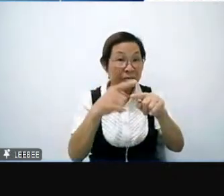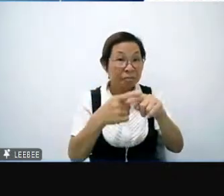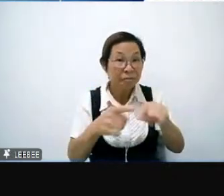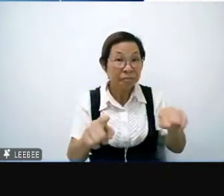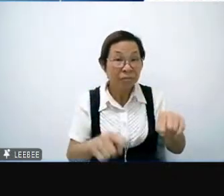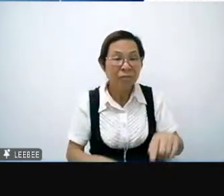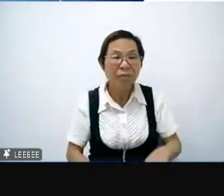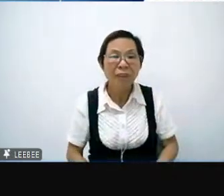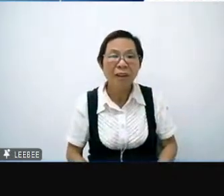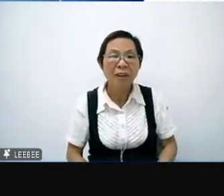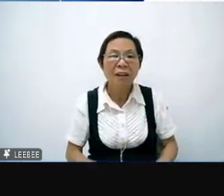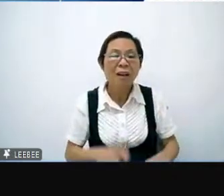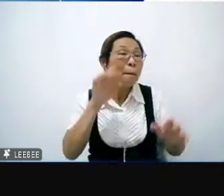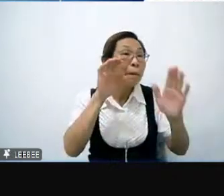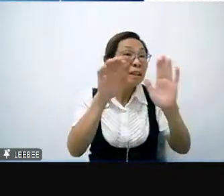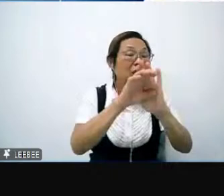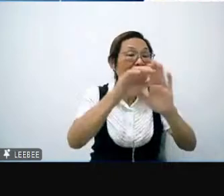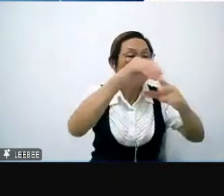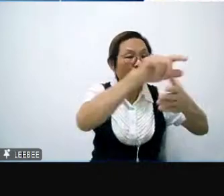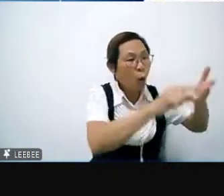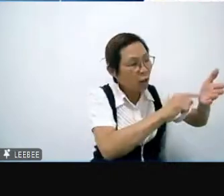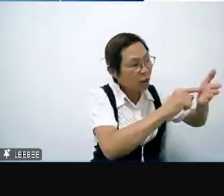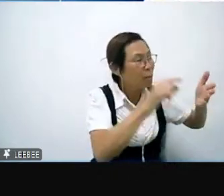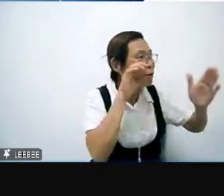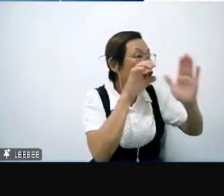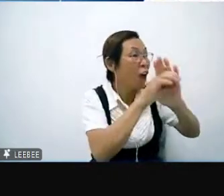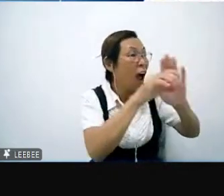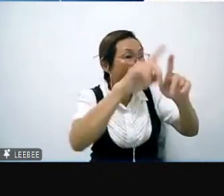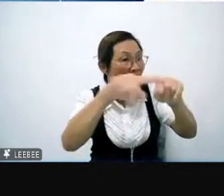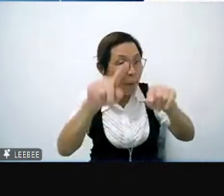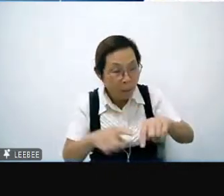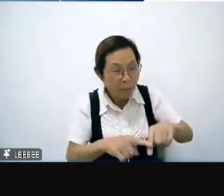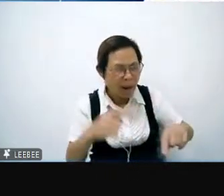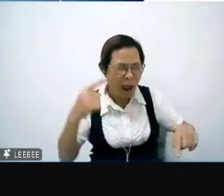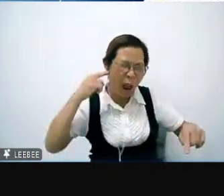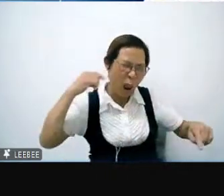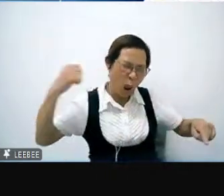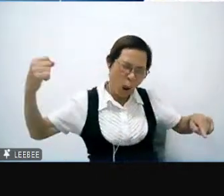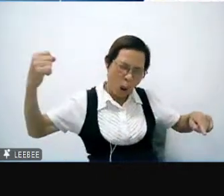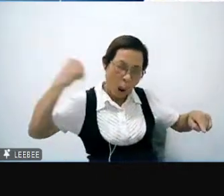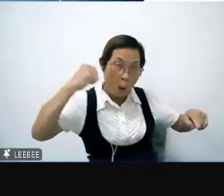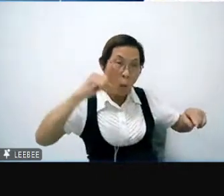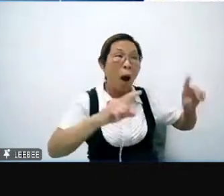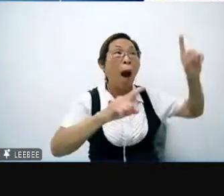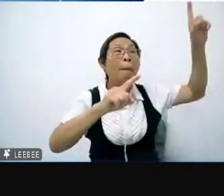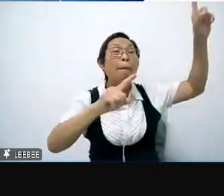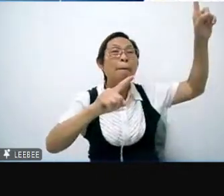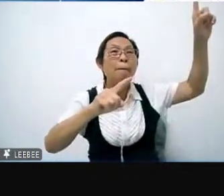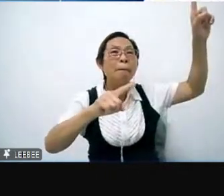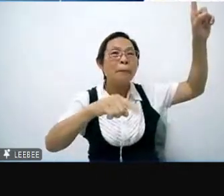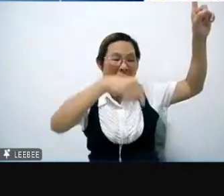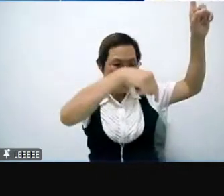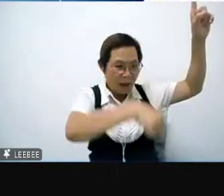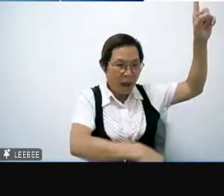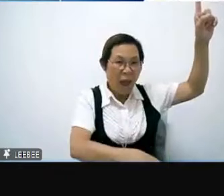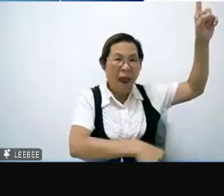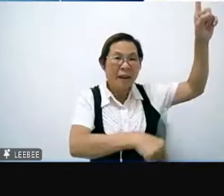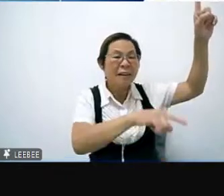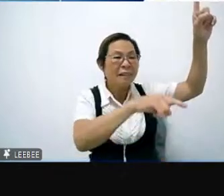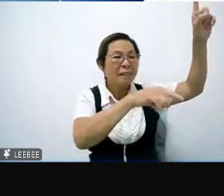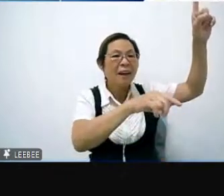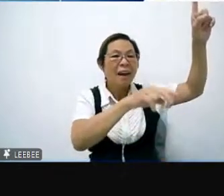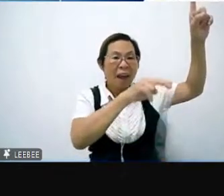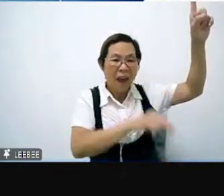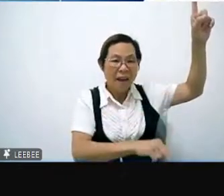pictures in the audiogram. It shows here the loud sound at the end is the aeroplane sounds.